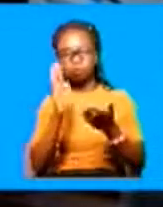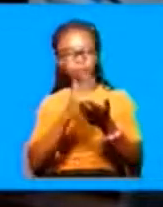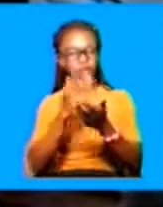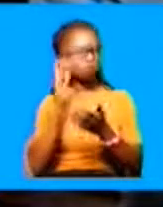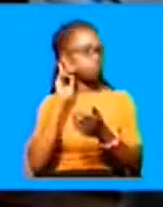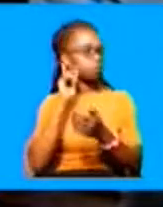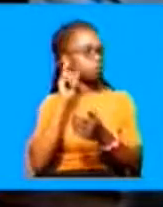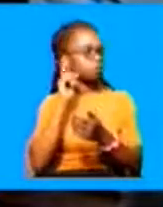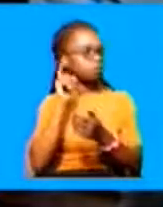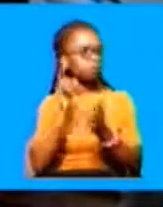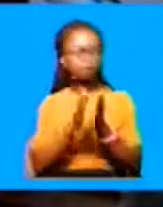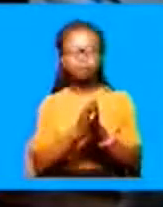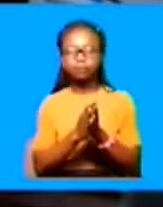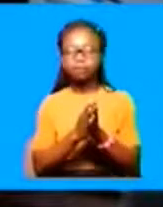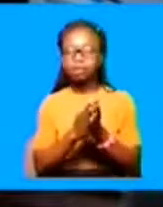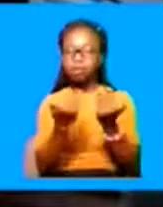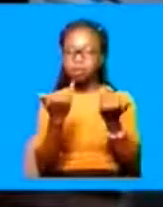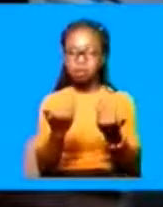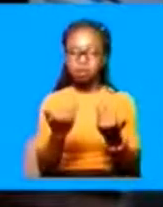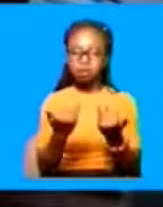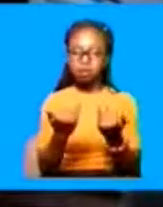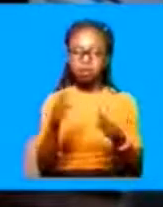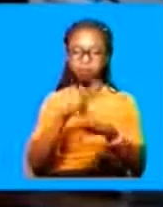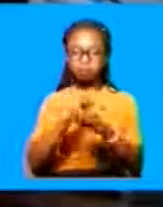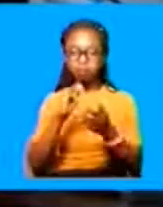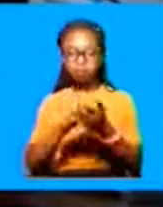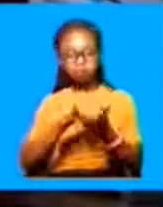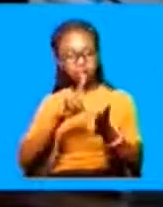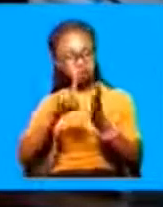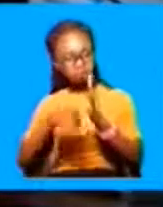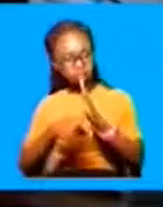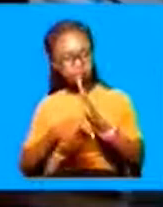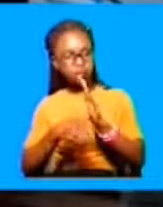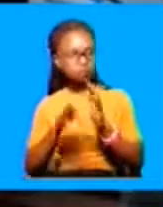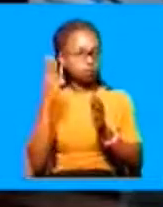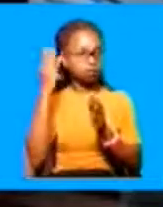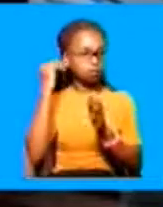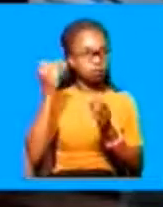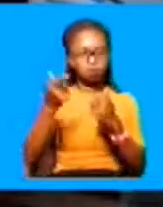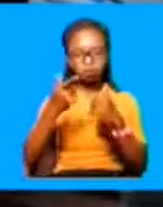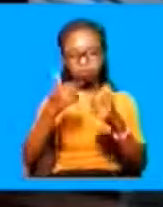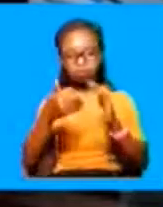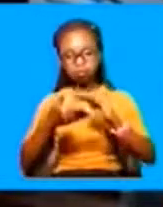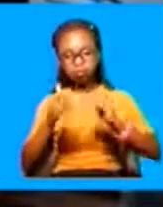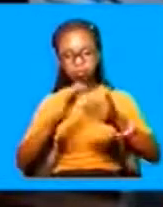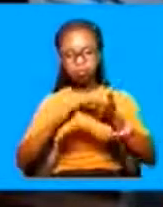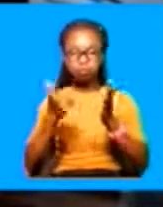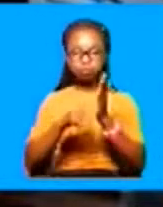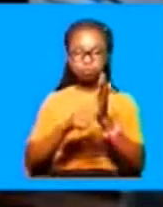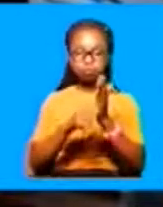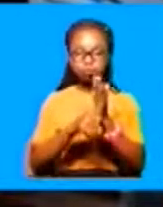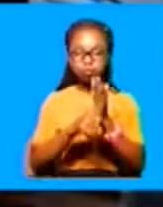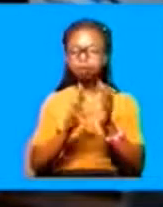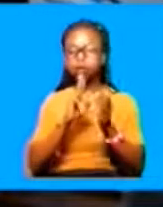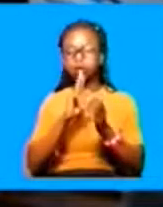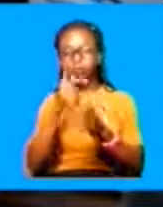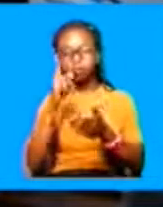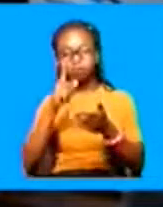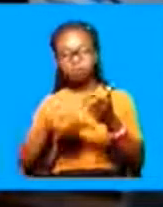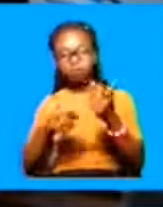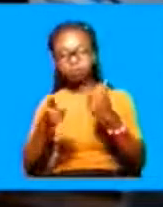it. Kiyudo ka bang' achien wendo winjo wach. Koro